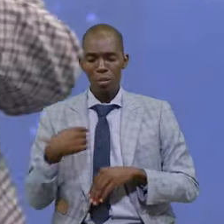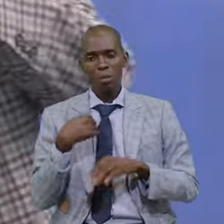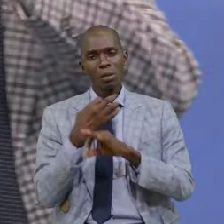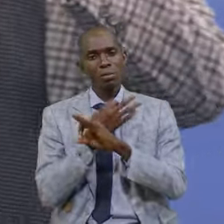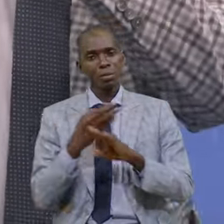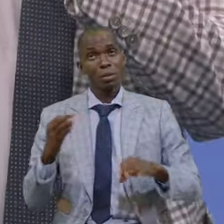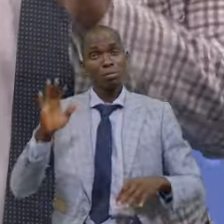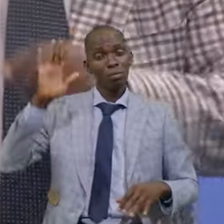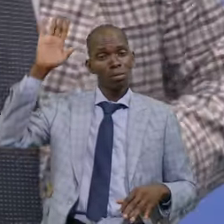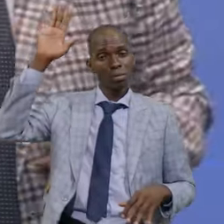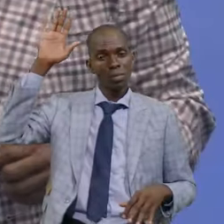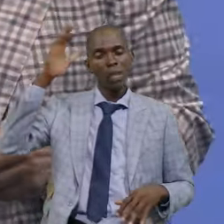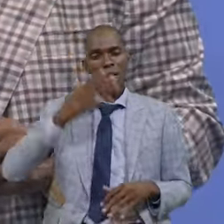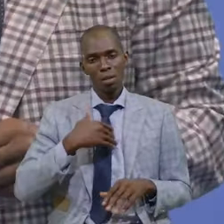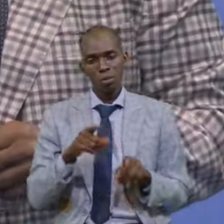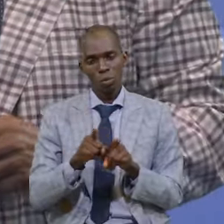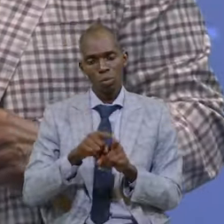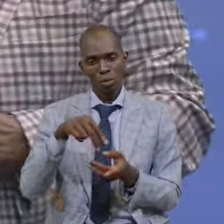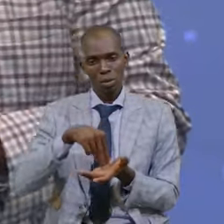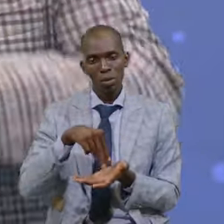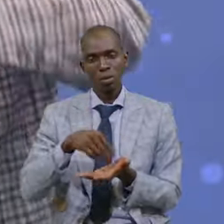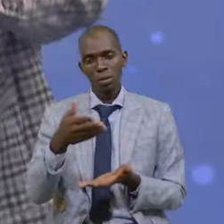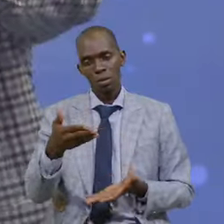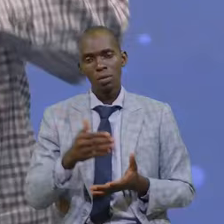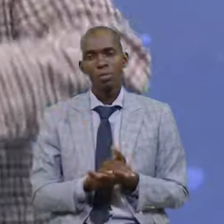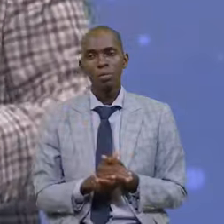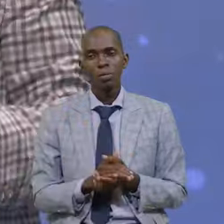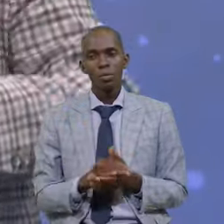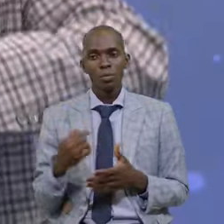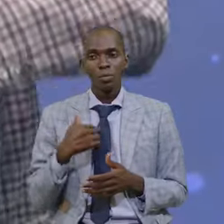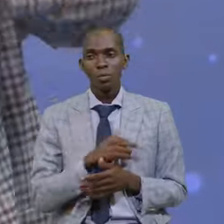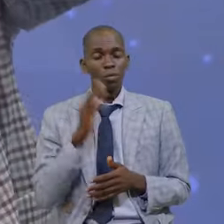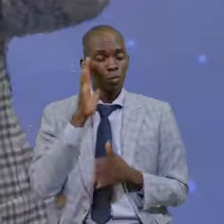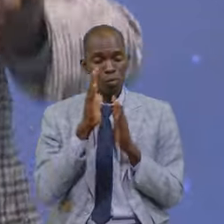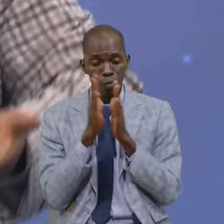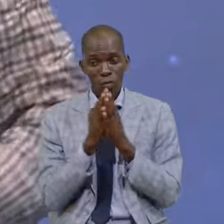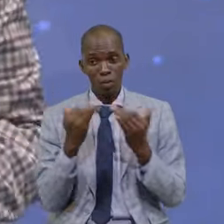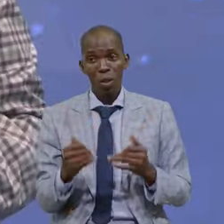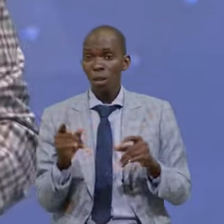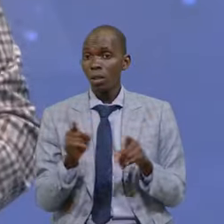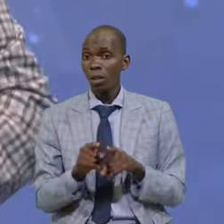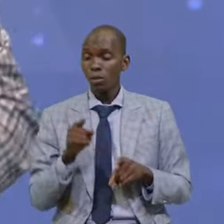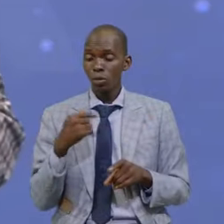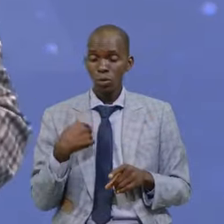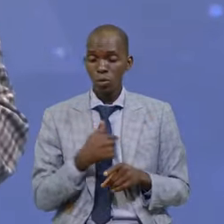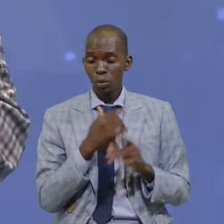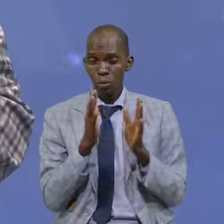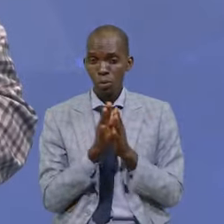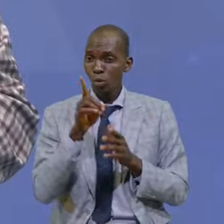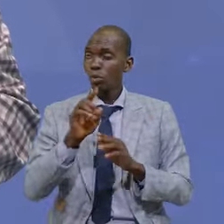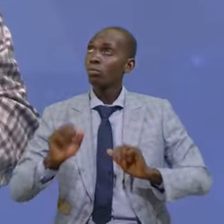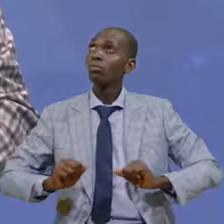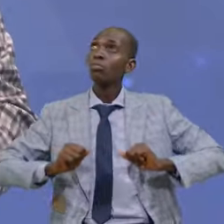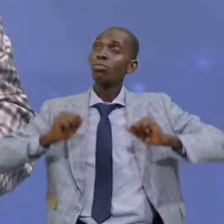your hand and stand up there. We're going to pray now. As we pray, you surrender yourself unto the